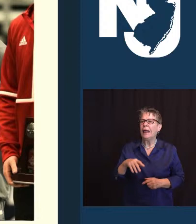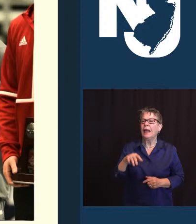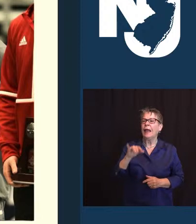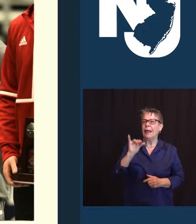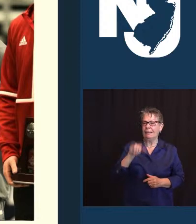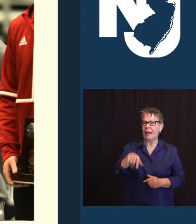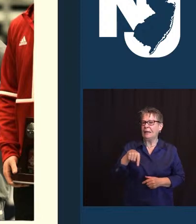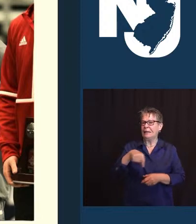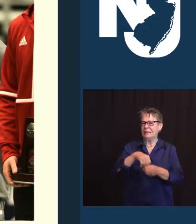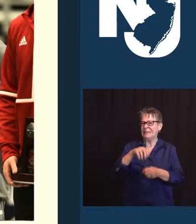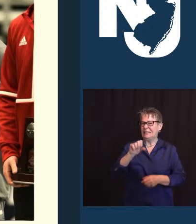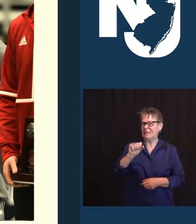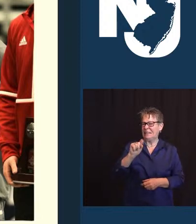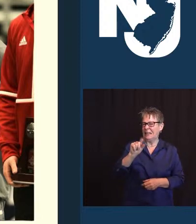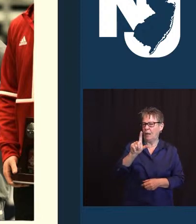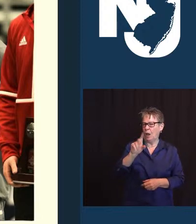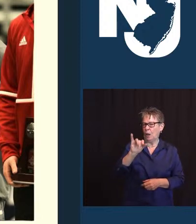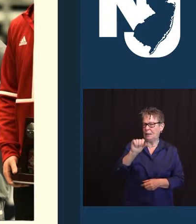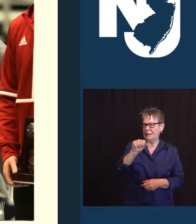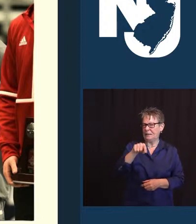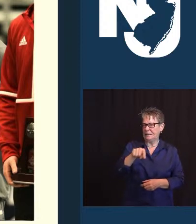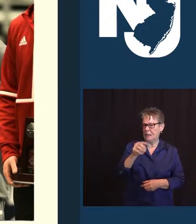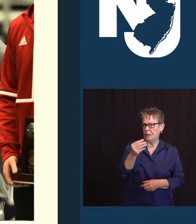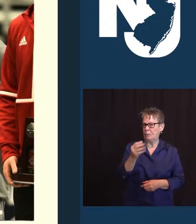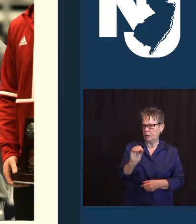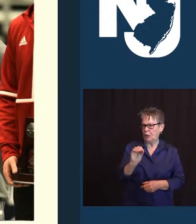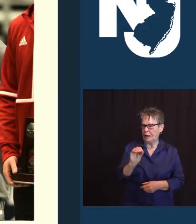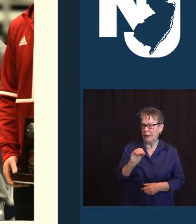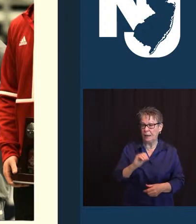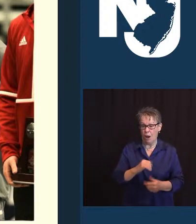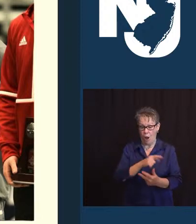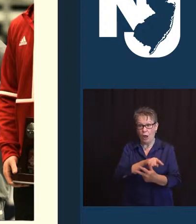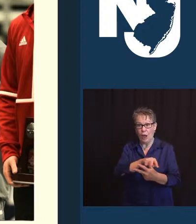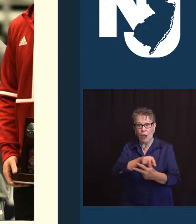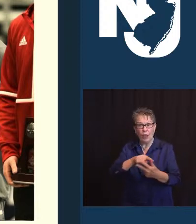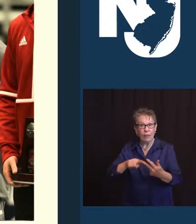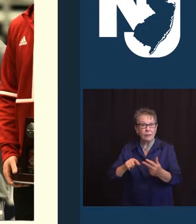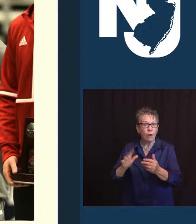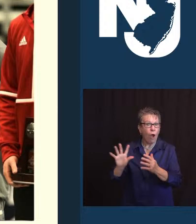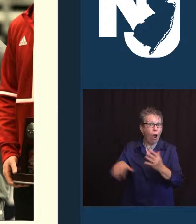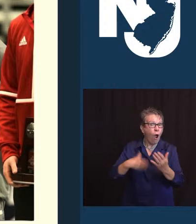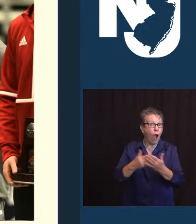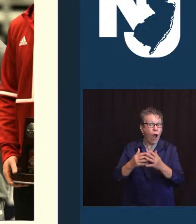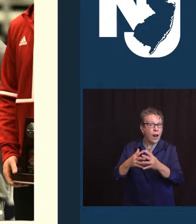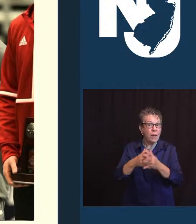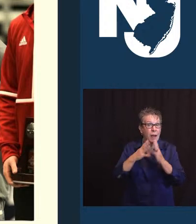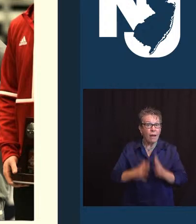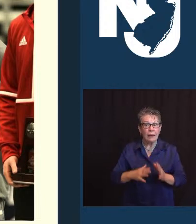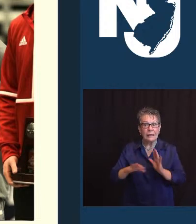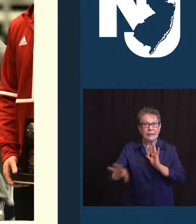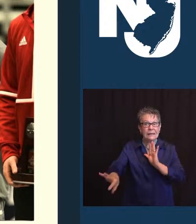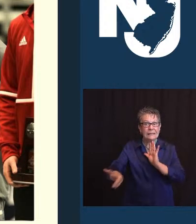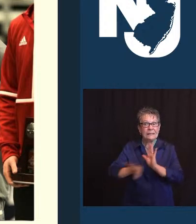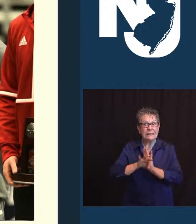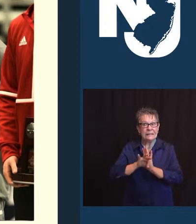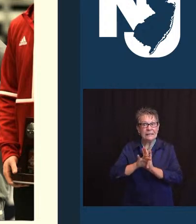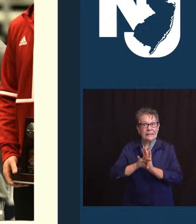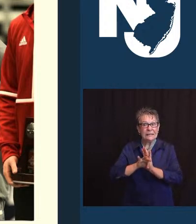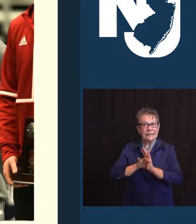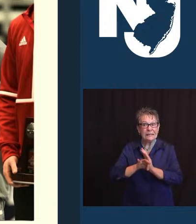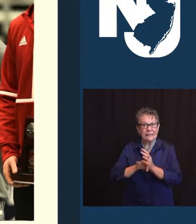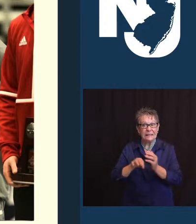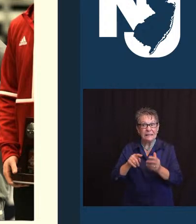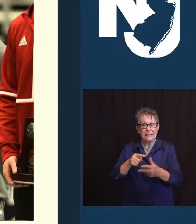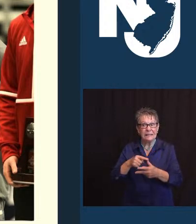3 All-American selections for the first time in school history. From left to right, Sebastian Rivera at 141